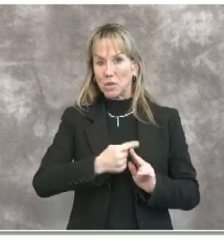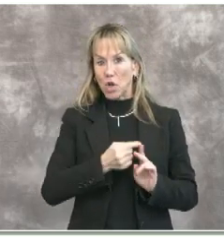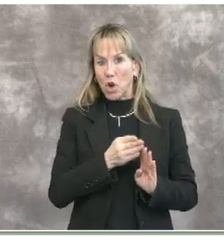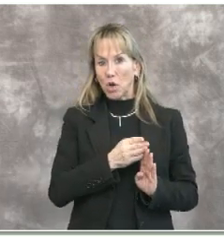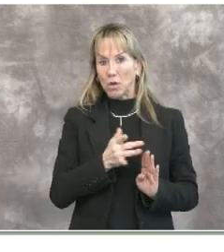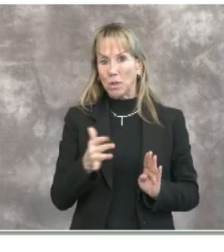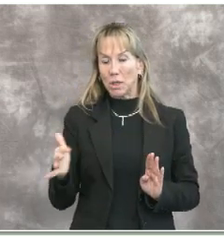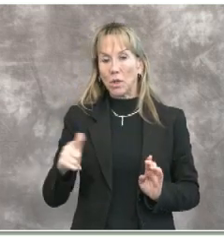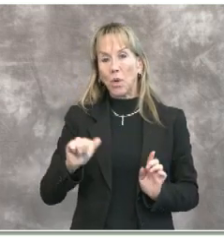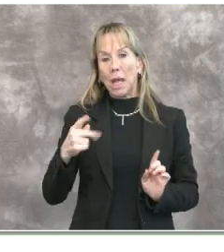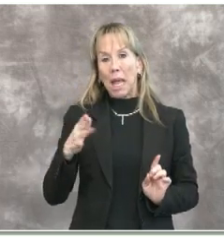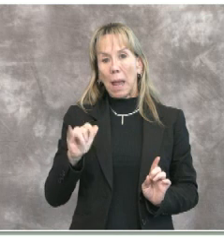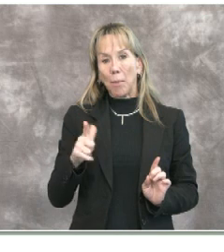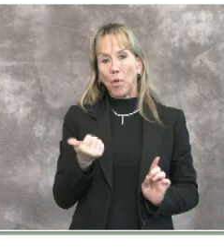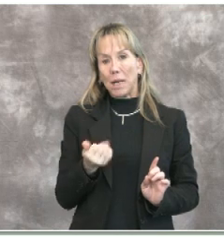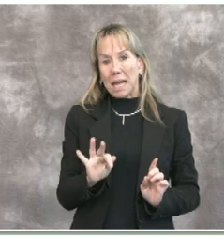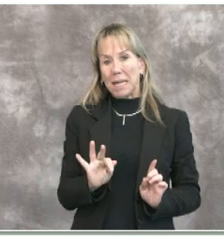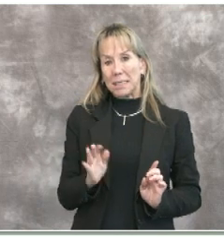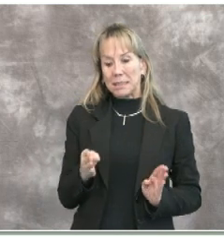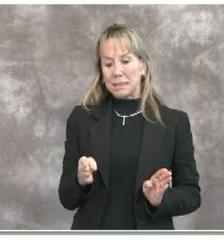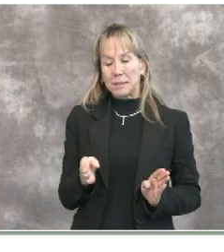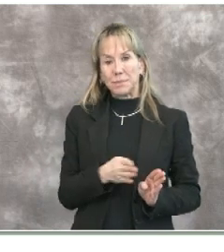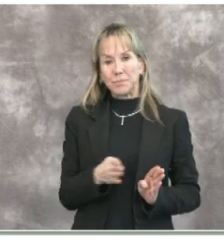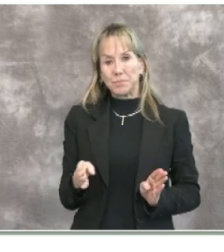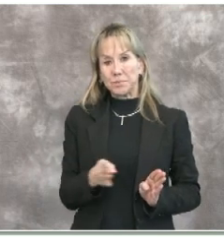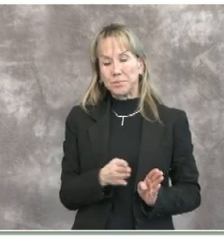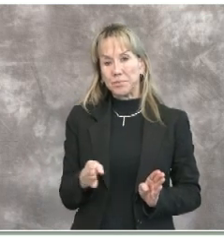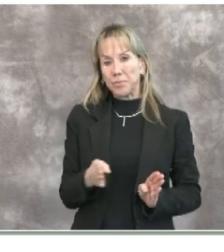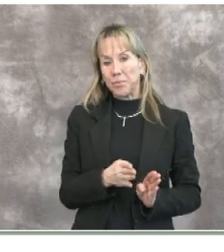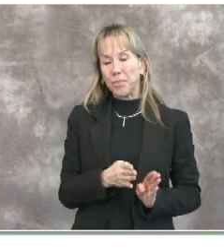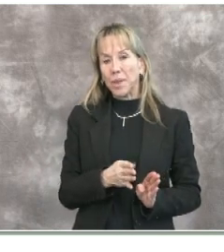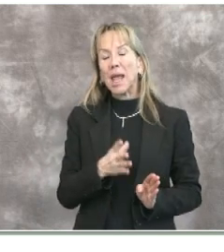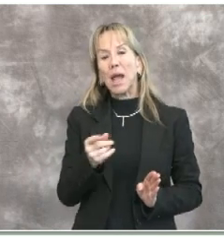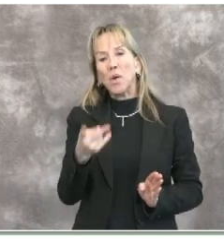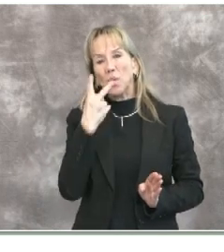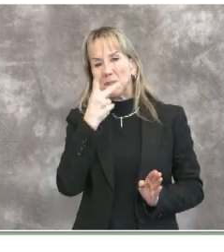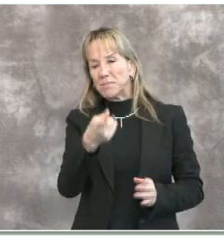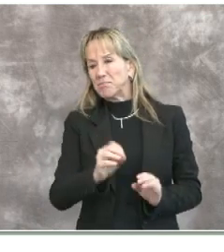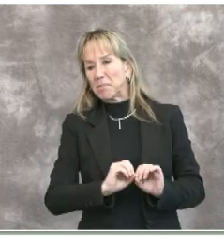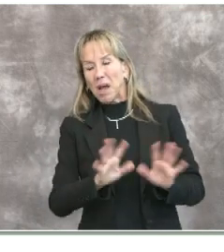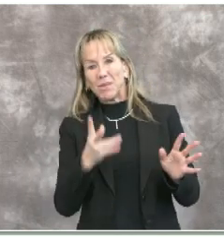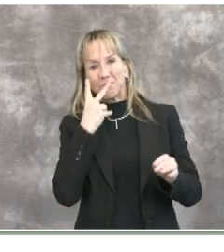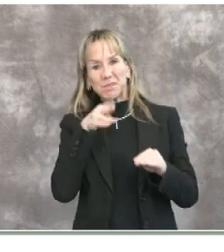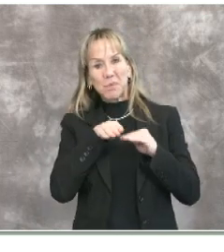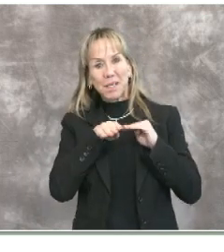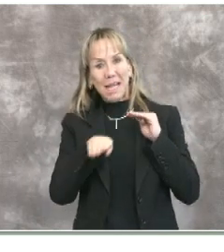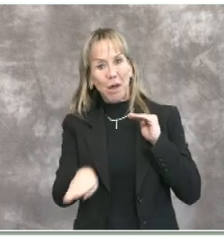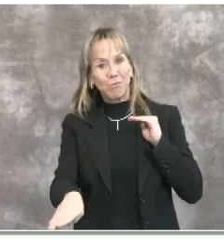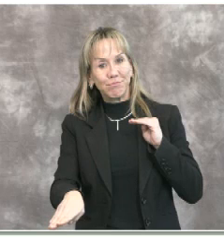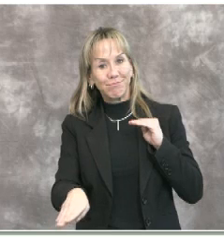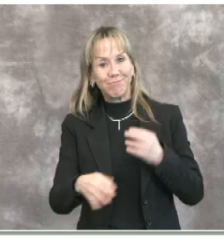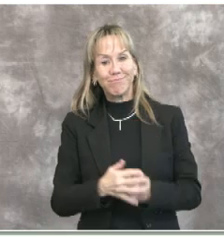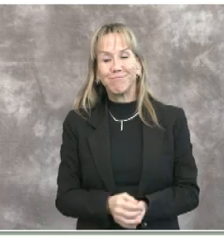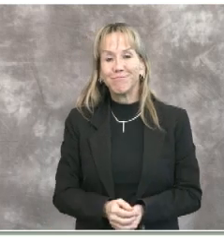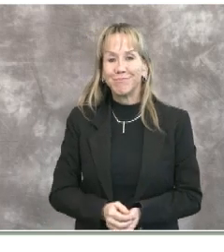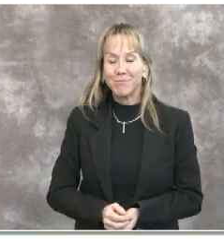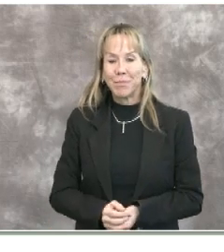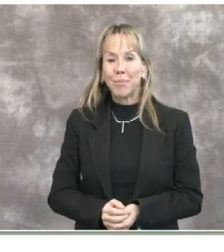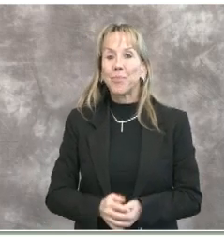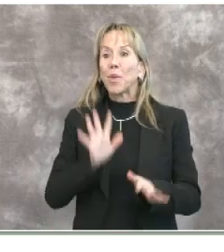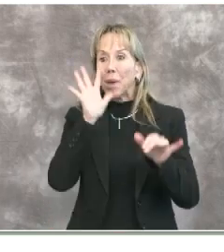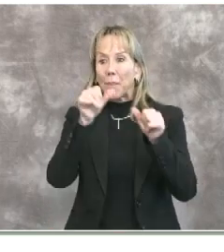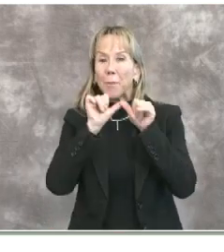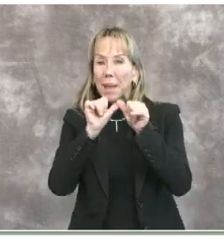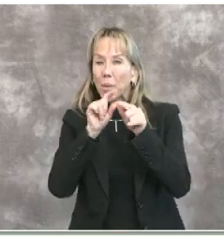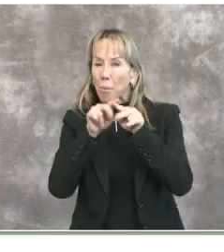April 19th. And here we also see a clear downward trend. We will